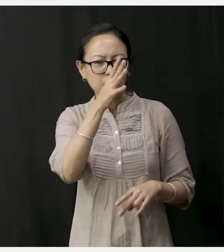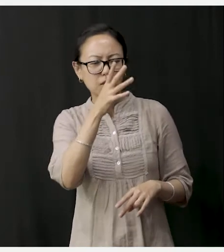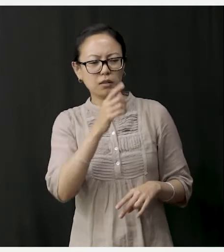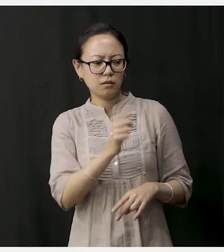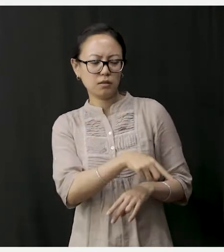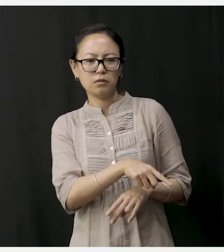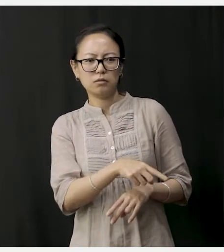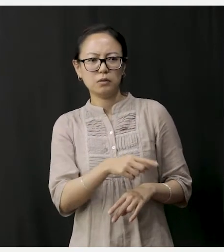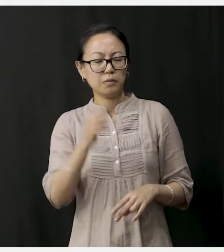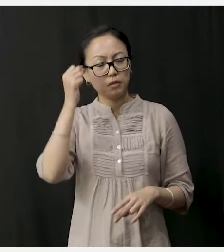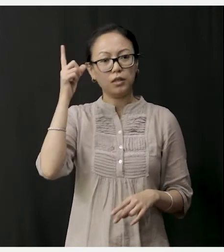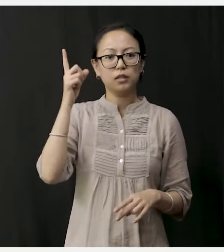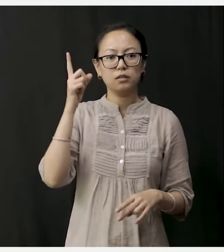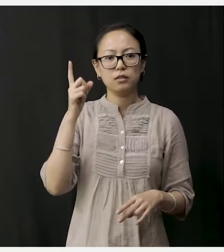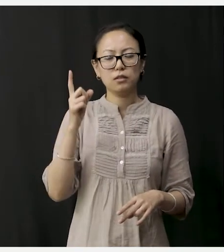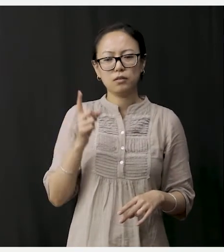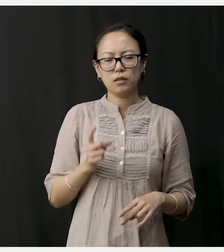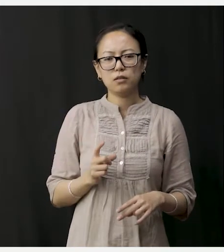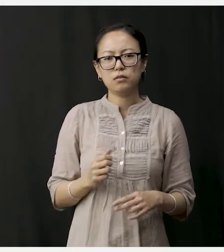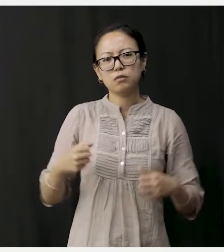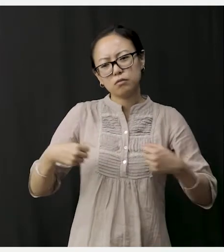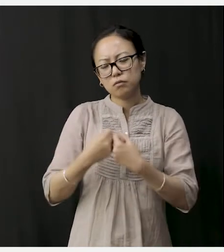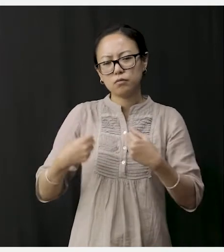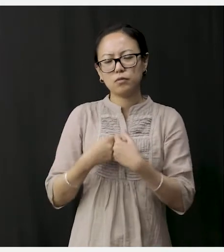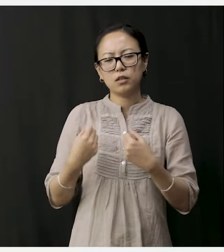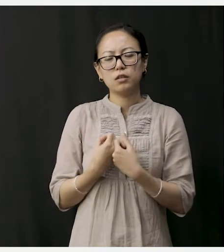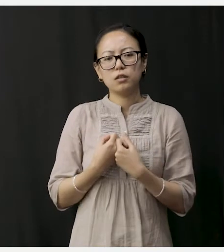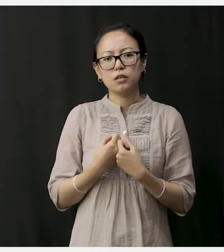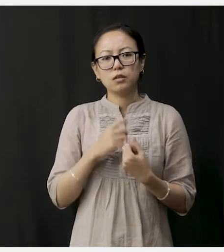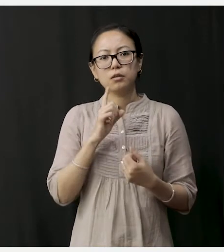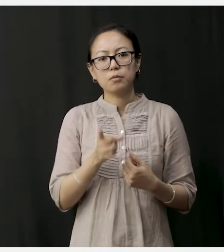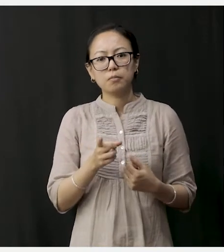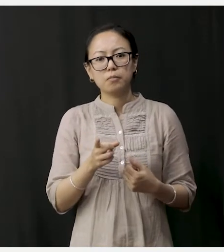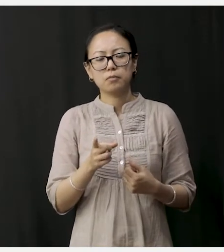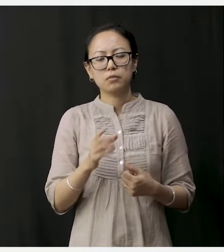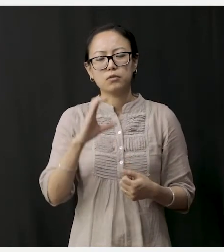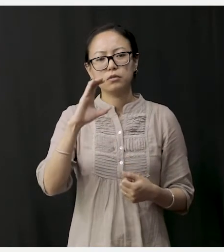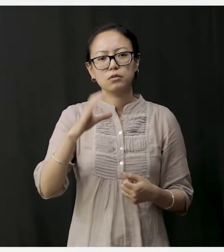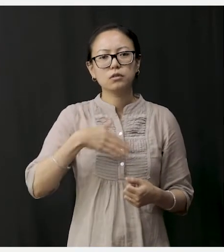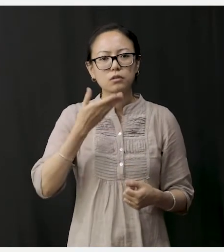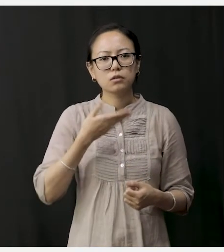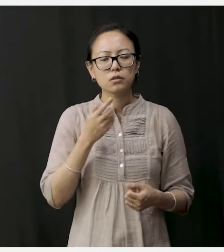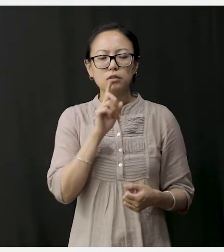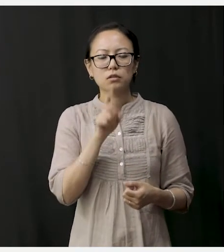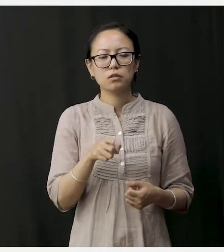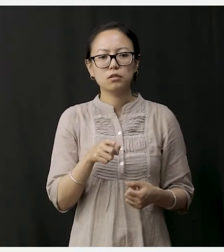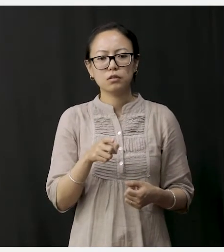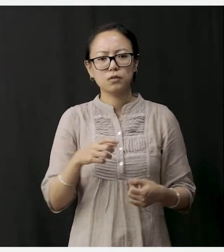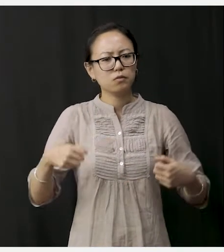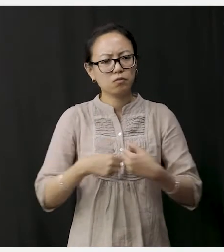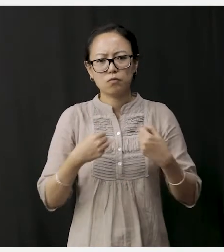anger, they used to go and fight with them, right? So Coach Atrong has specially told them that they should never